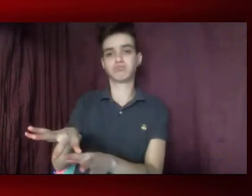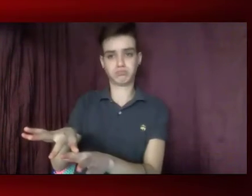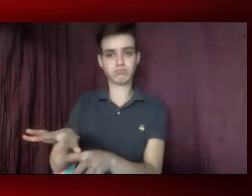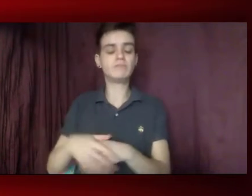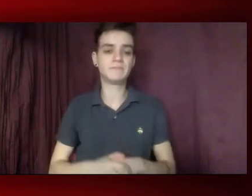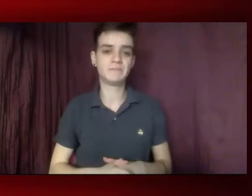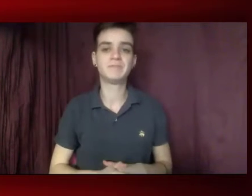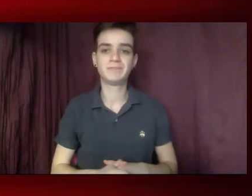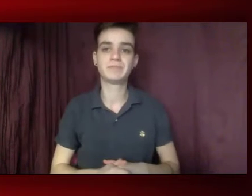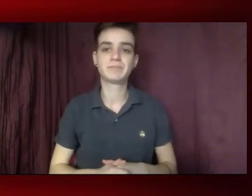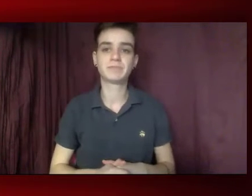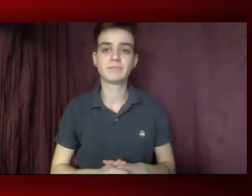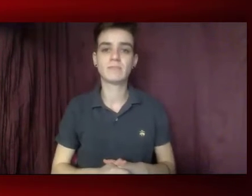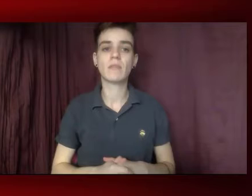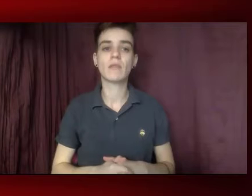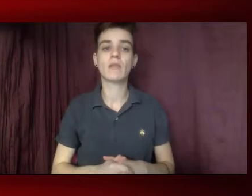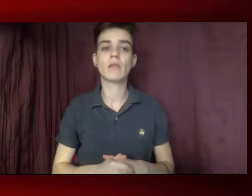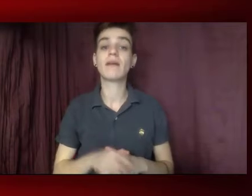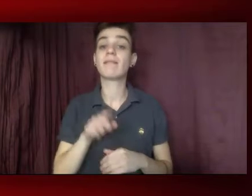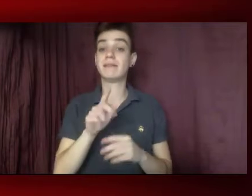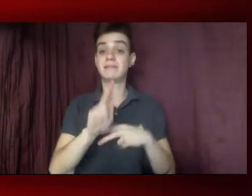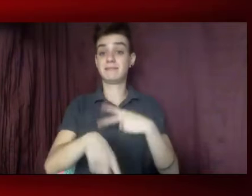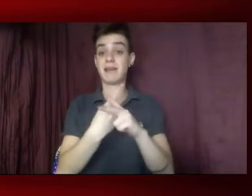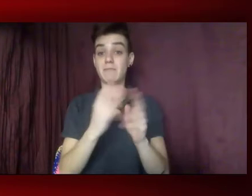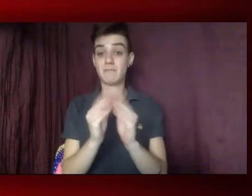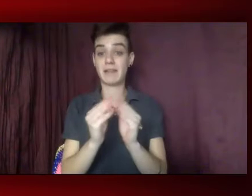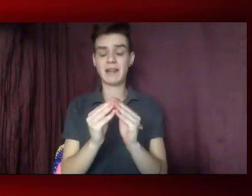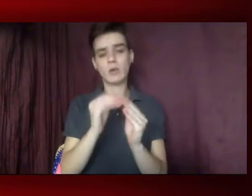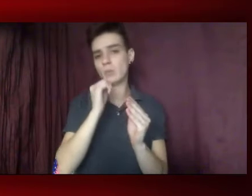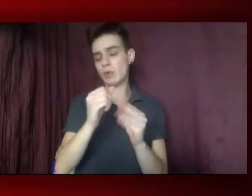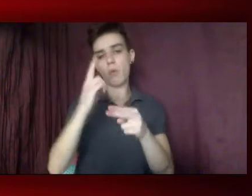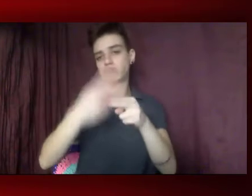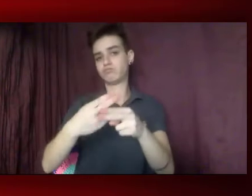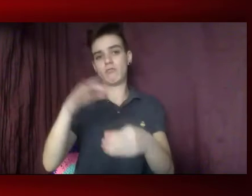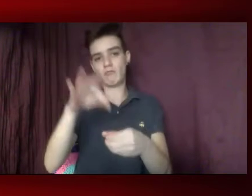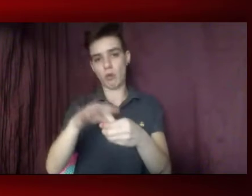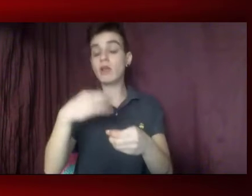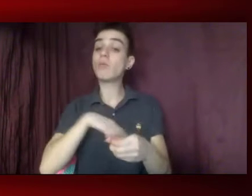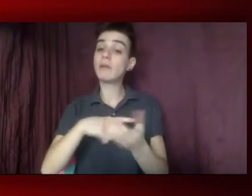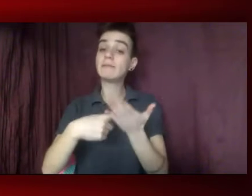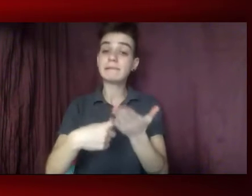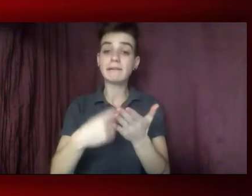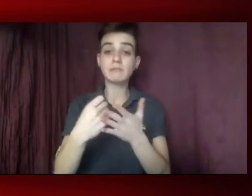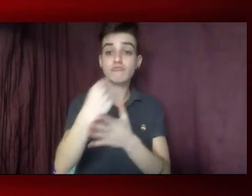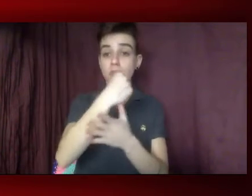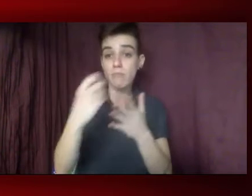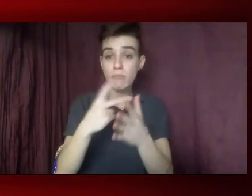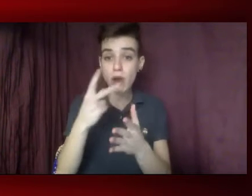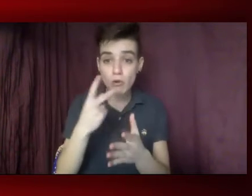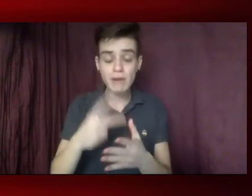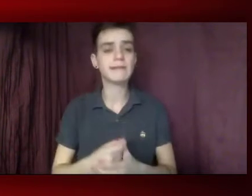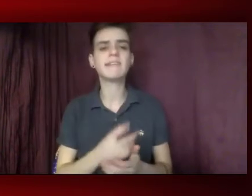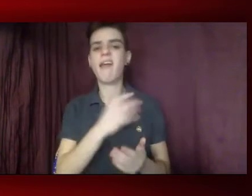And when we have these kinds of meetings, we don't talk about voting. We talk about our priorities and what people can